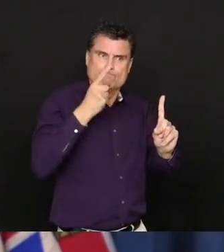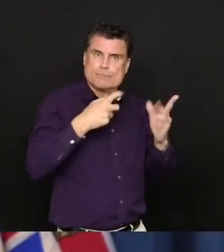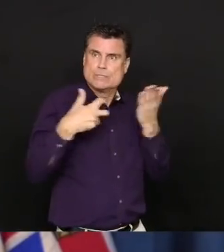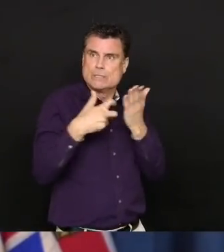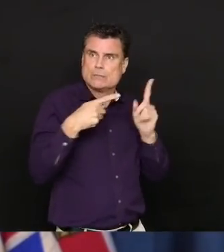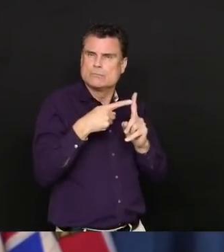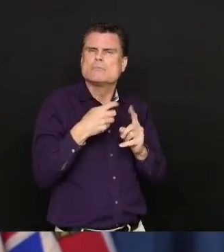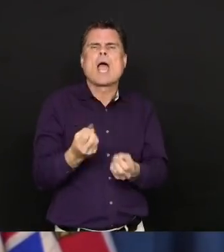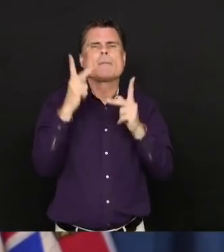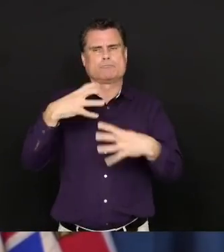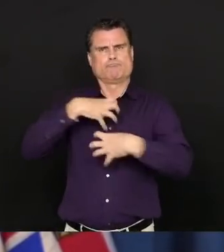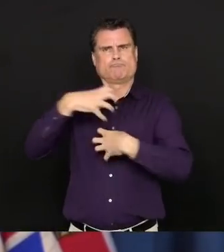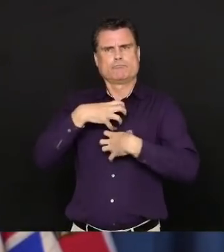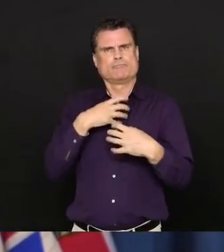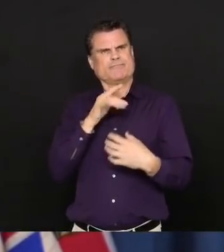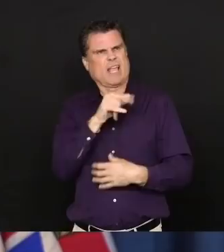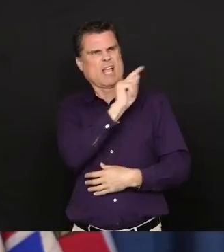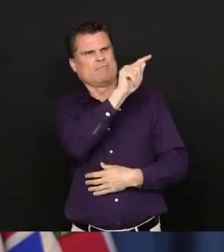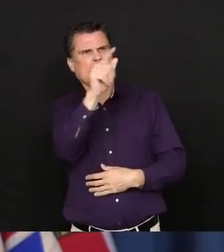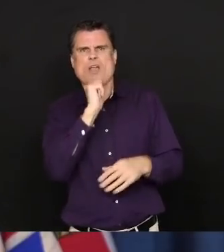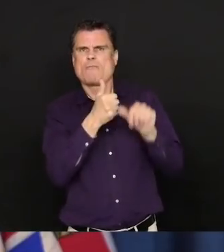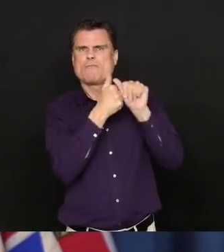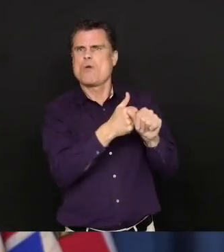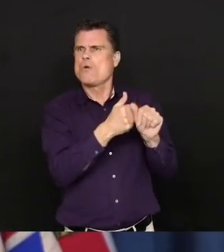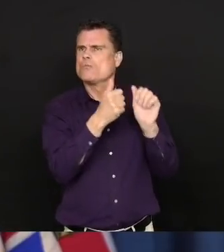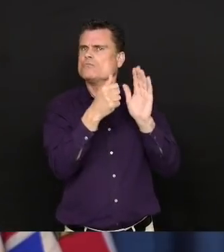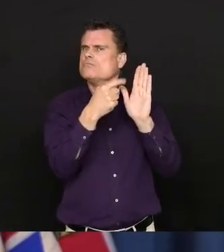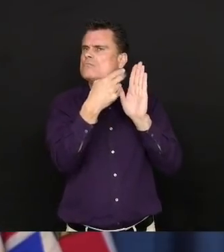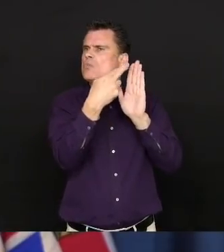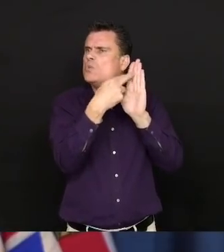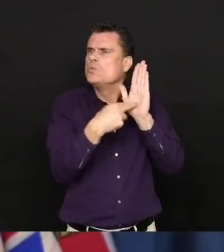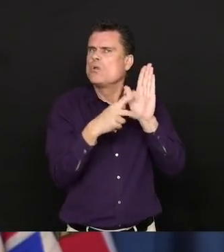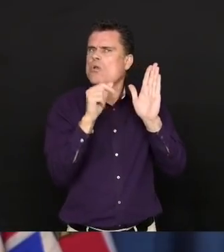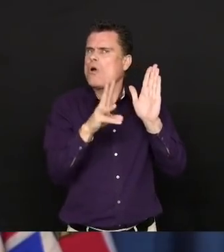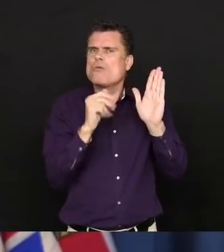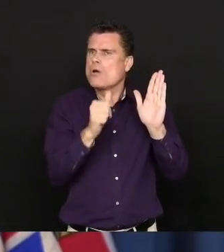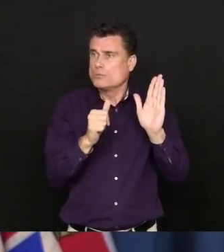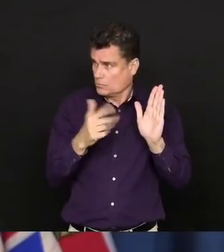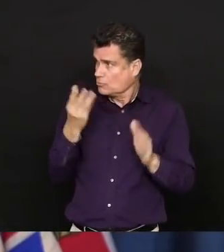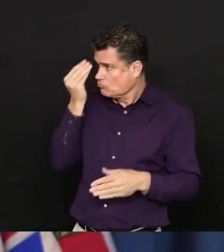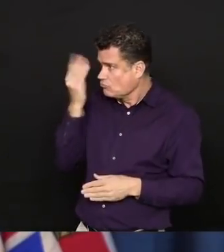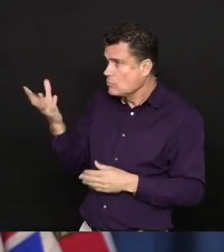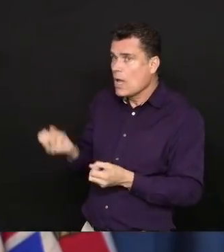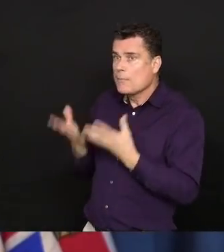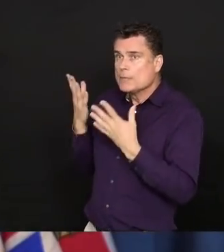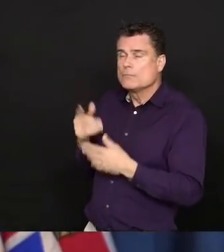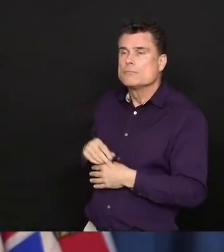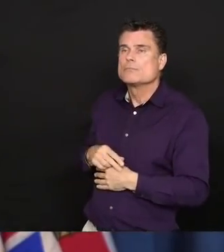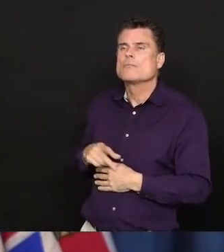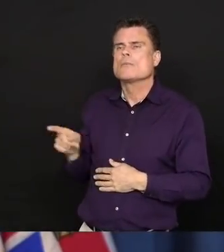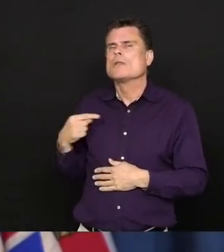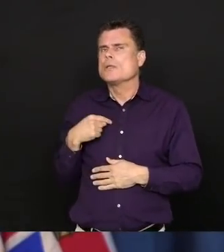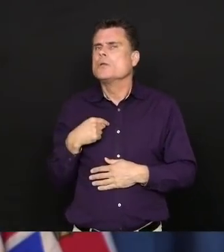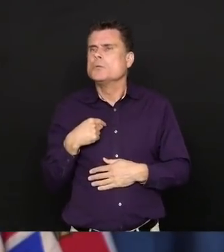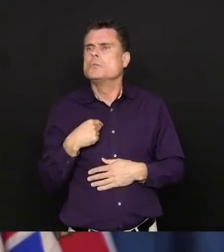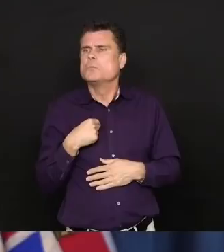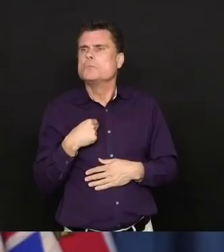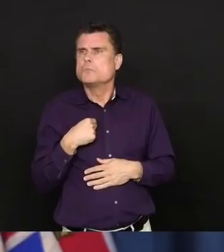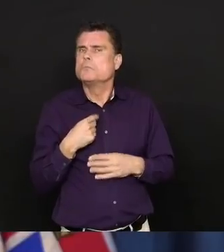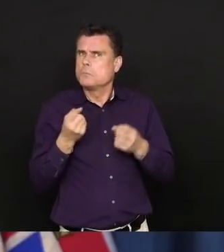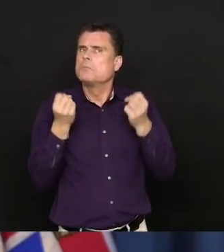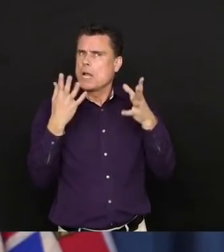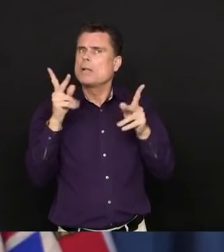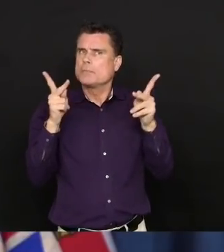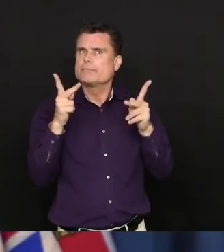enforcement. So we get a lot of complaints that come in about people talking about their neighbors, and they may or may not